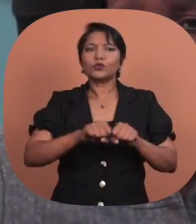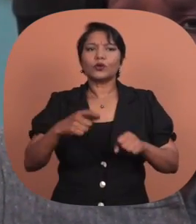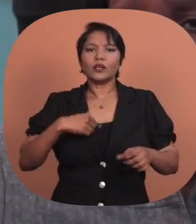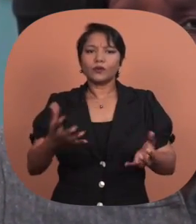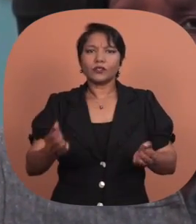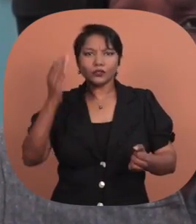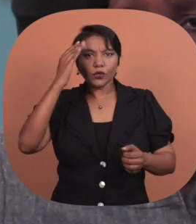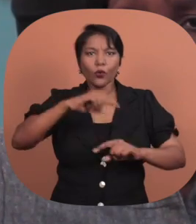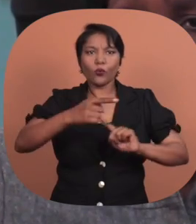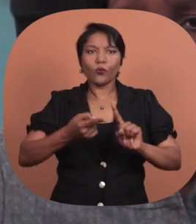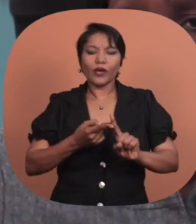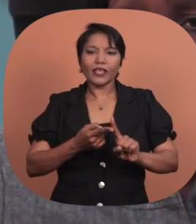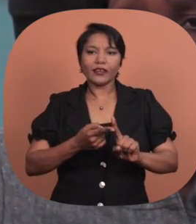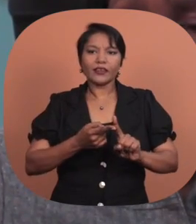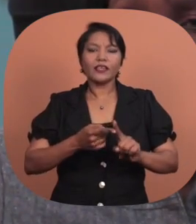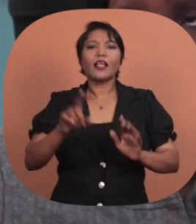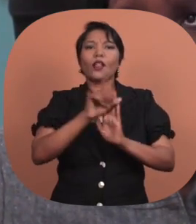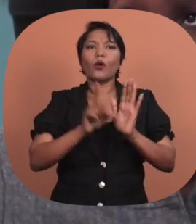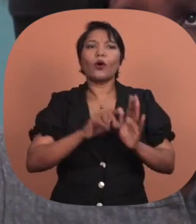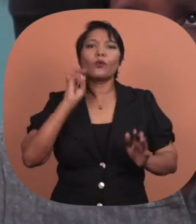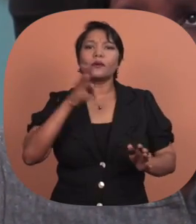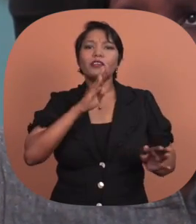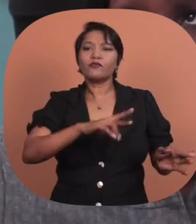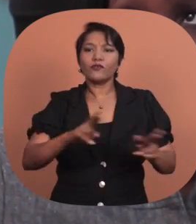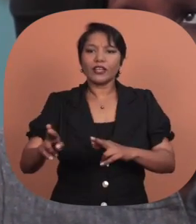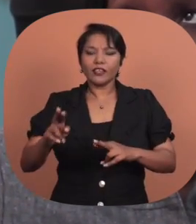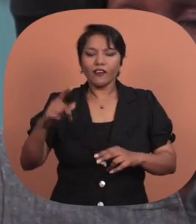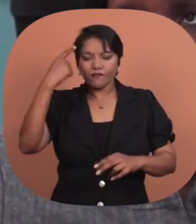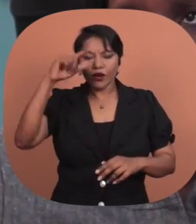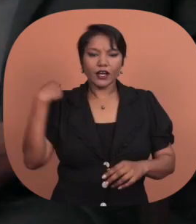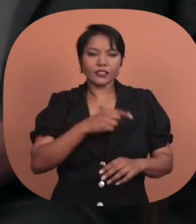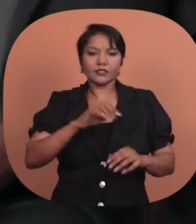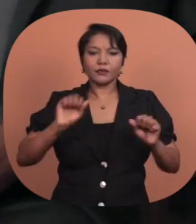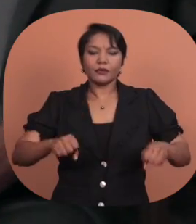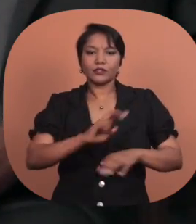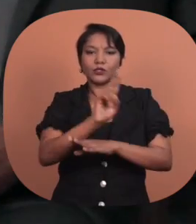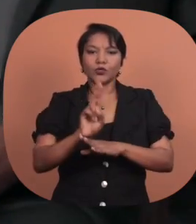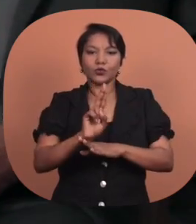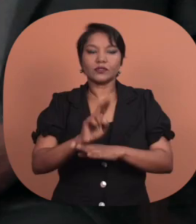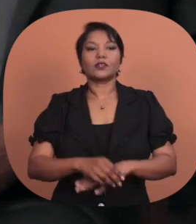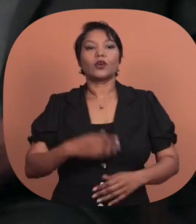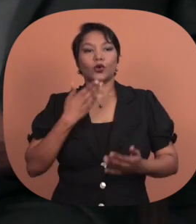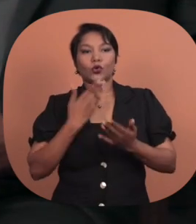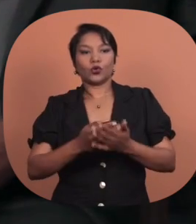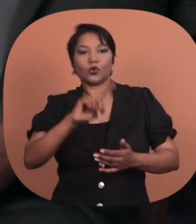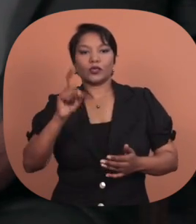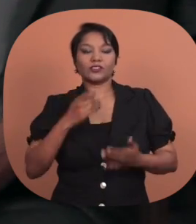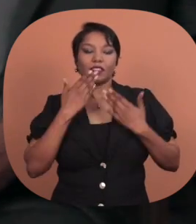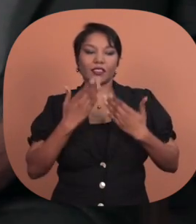may be or what is being done to push this forward? Very good question indeed. Thank